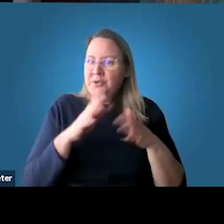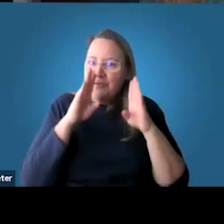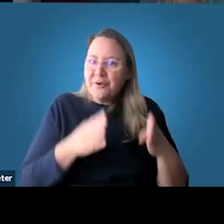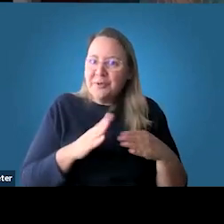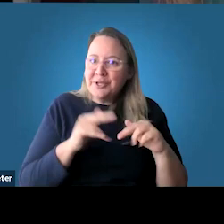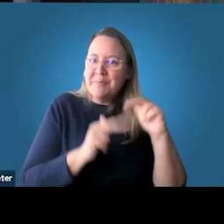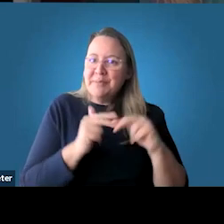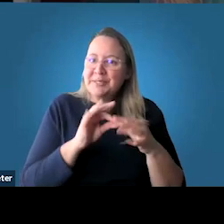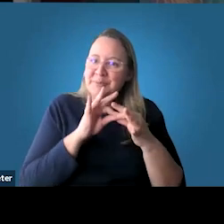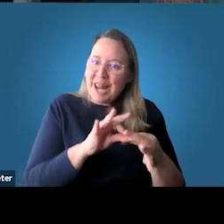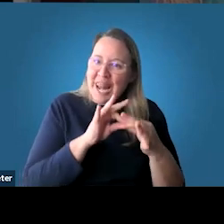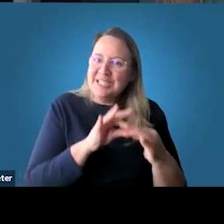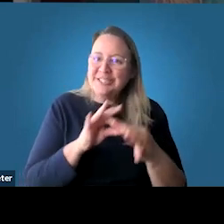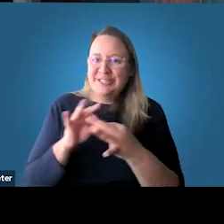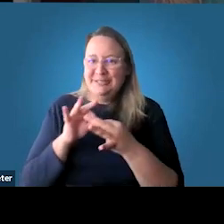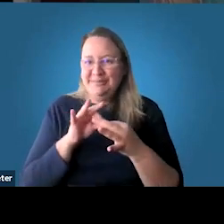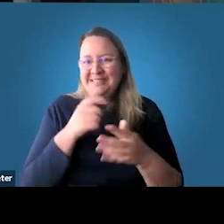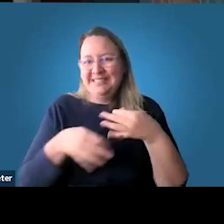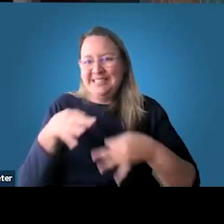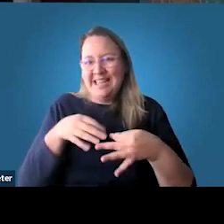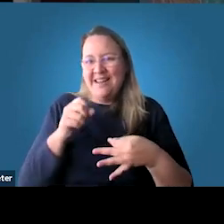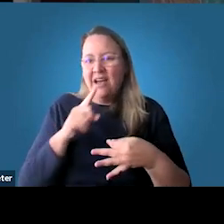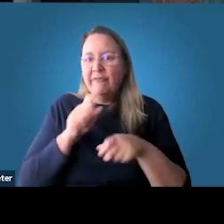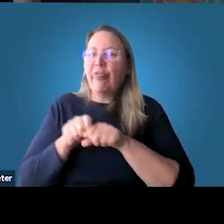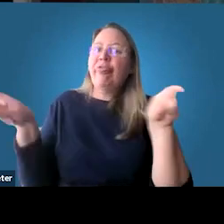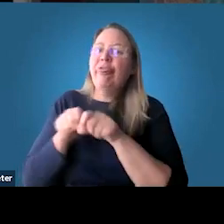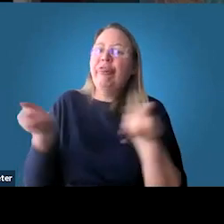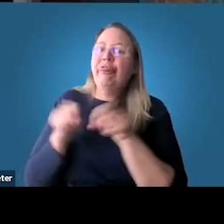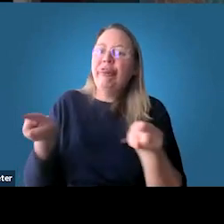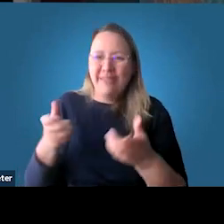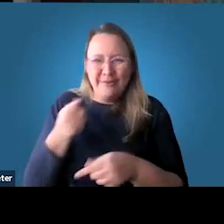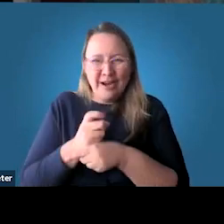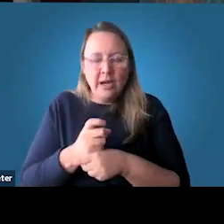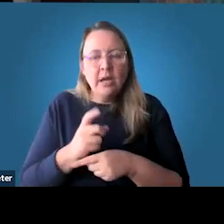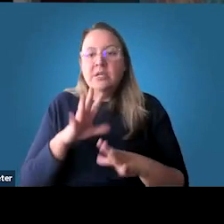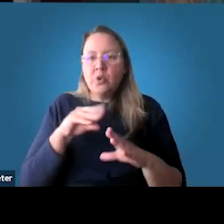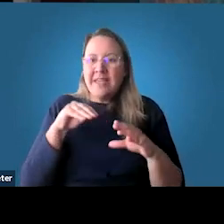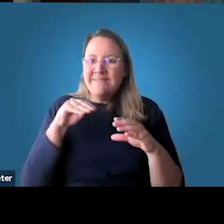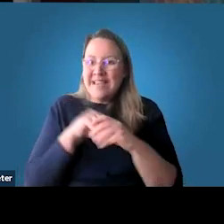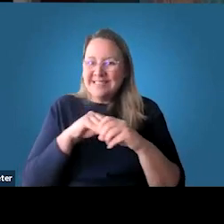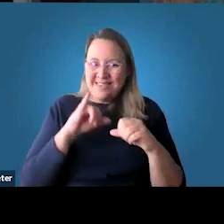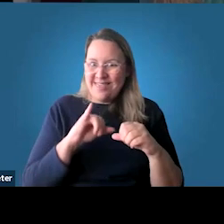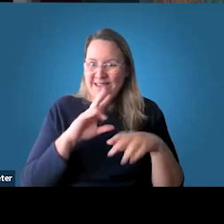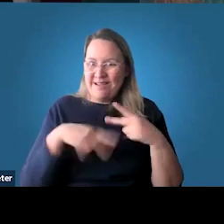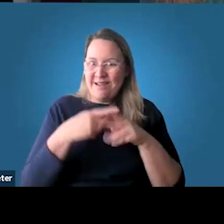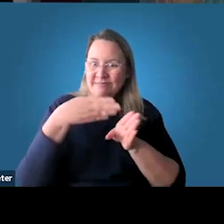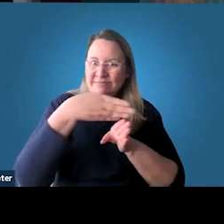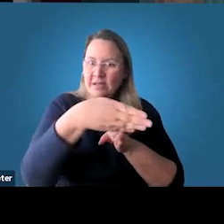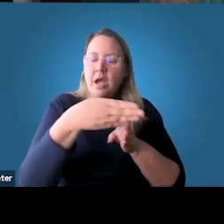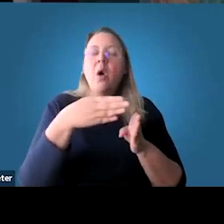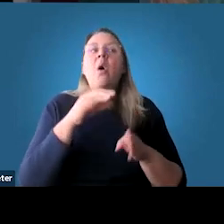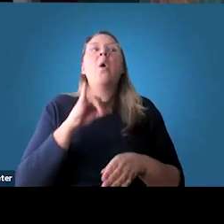with folks who can be your storytelling allies? Through assessments like this, you can also get a better understanding of what